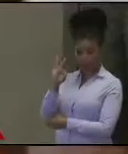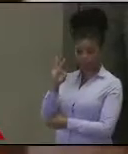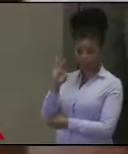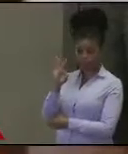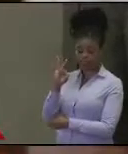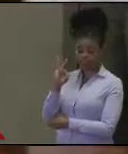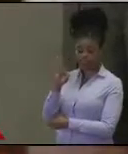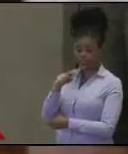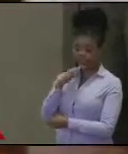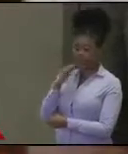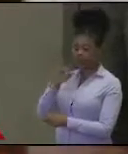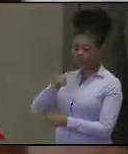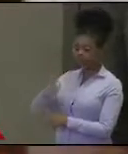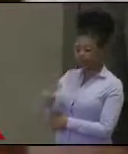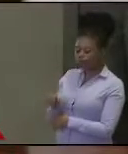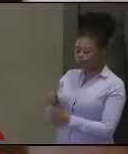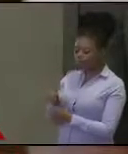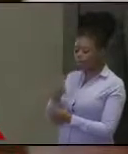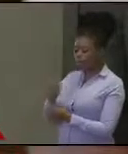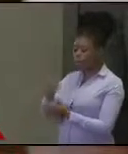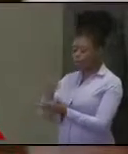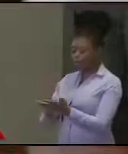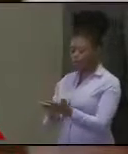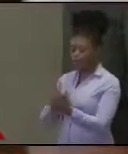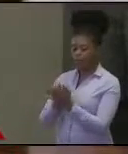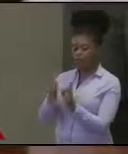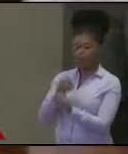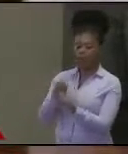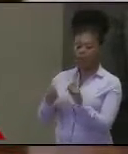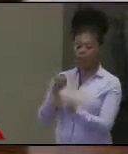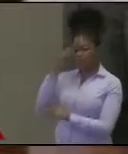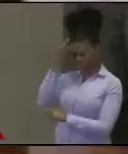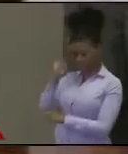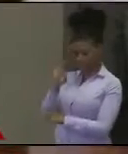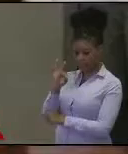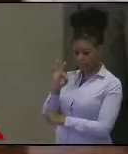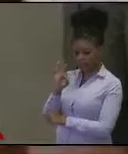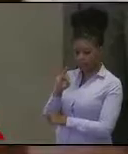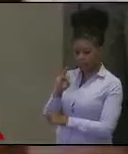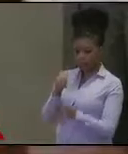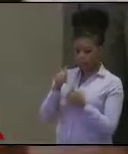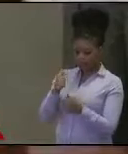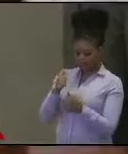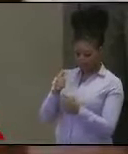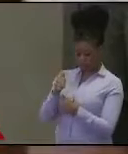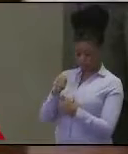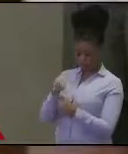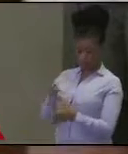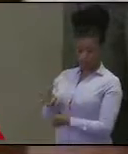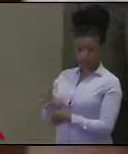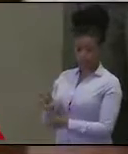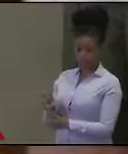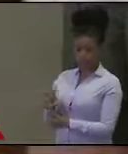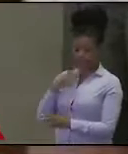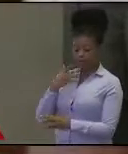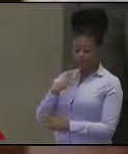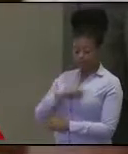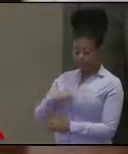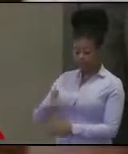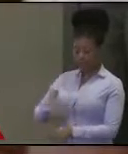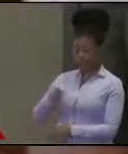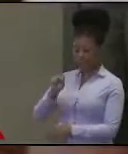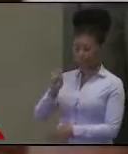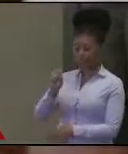we turn around and create stories and abuse government on good intentions. When Premier